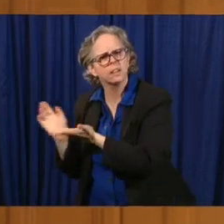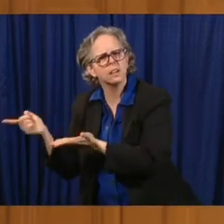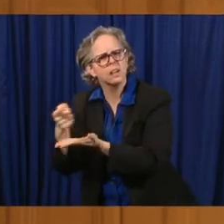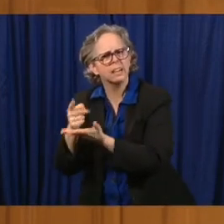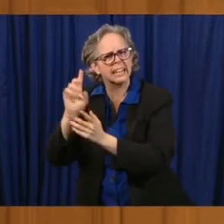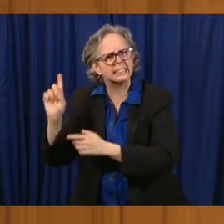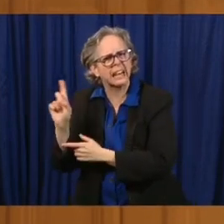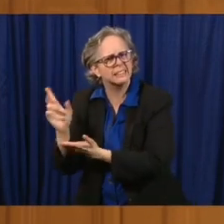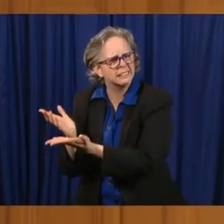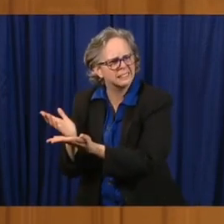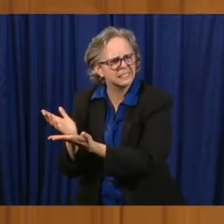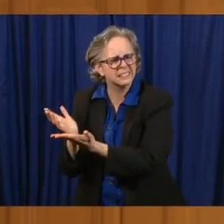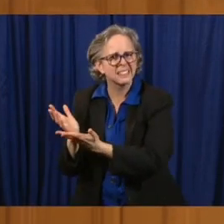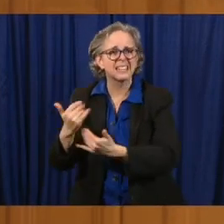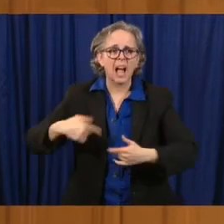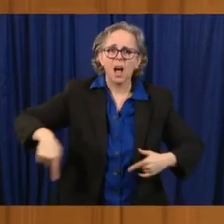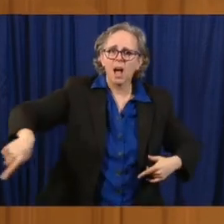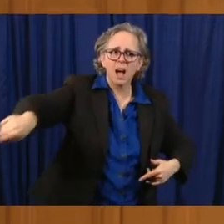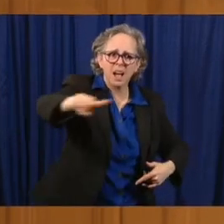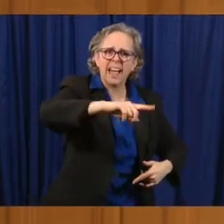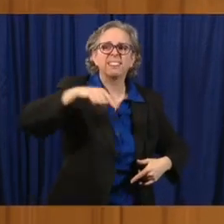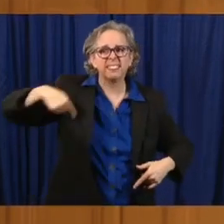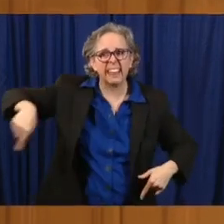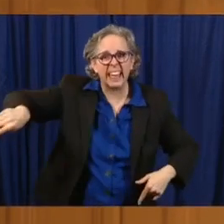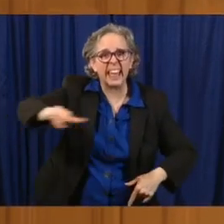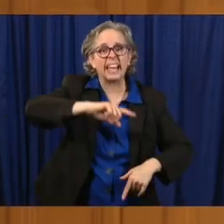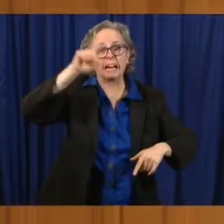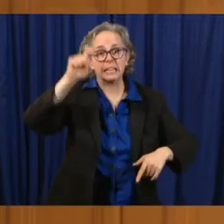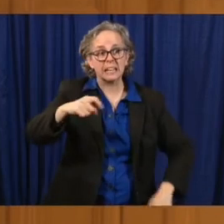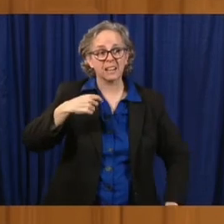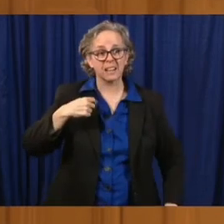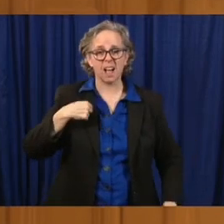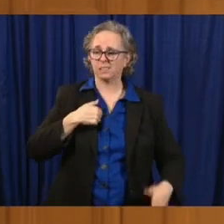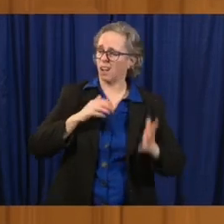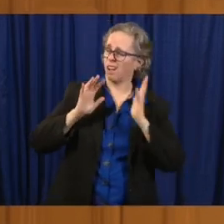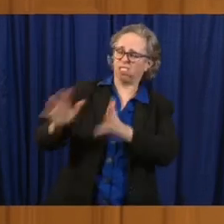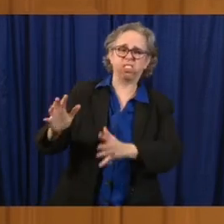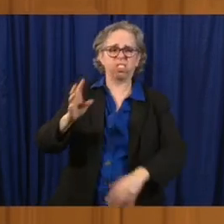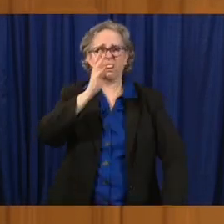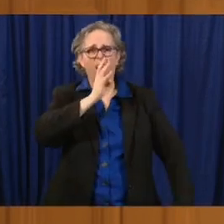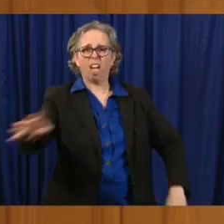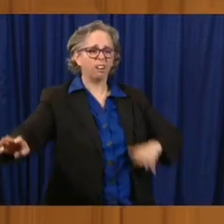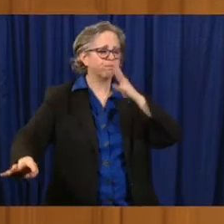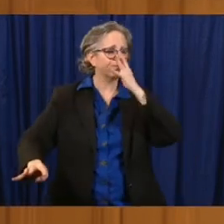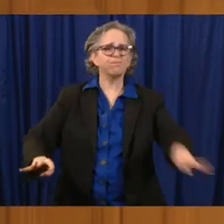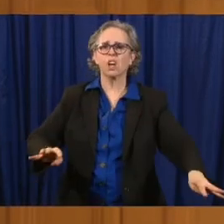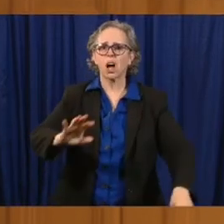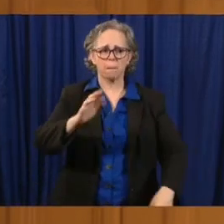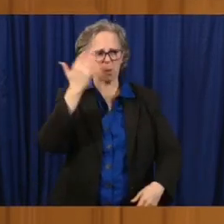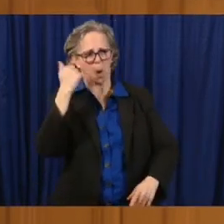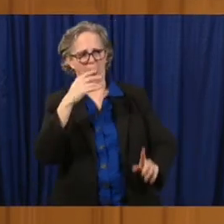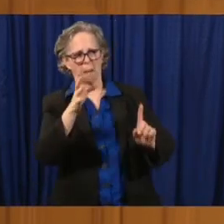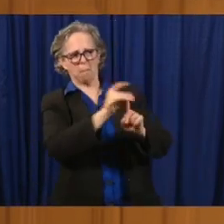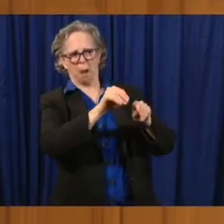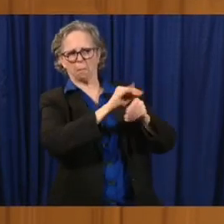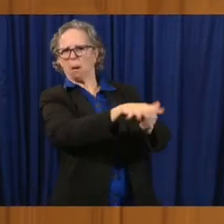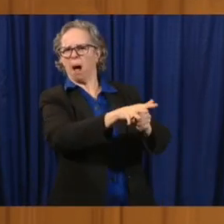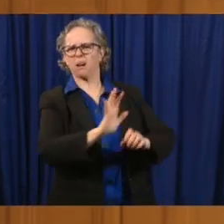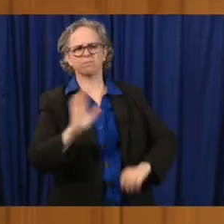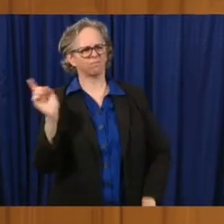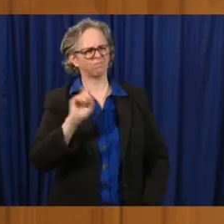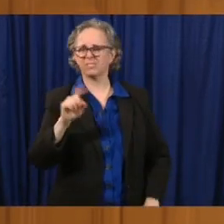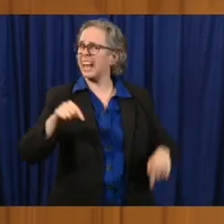now more than ever. So I just think it's really important as we look at this data, it's not a blame game. We've really got to